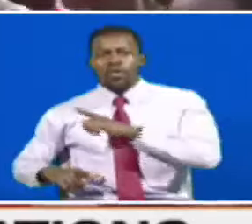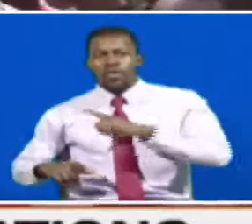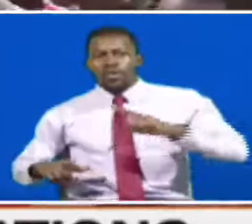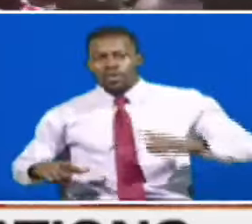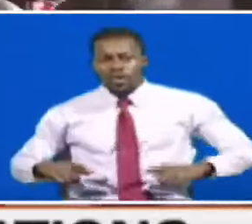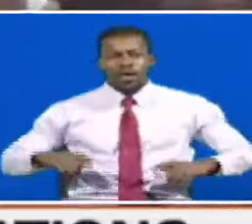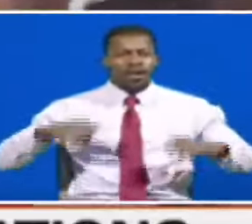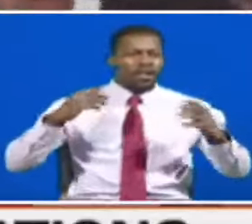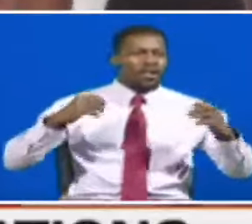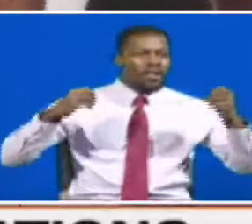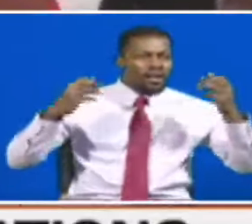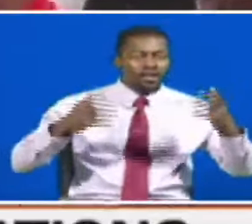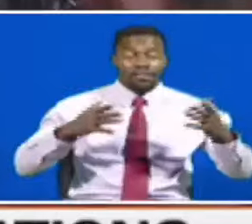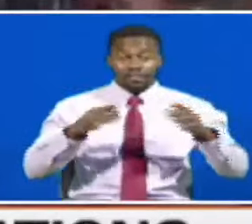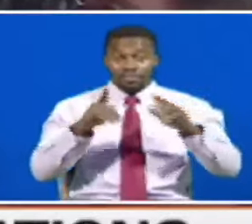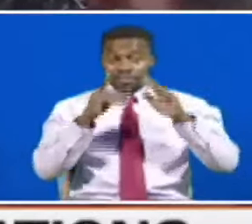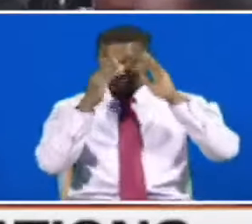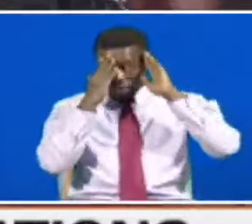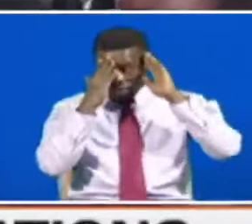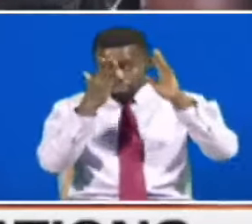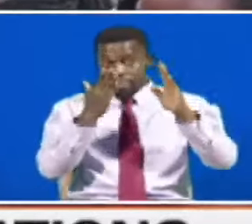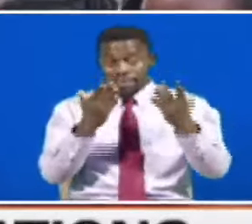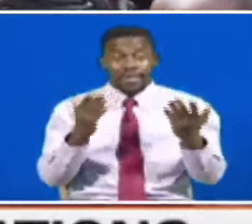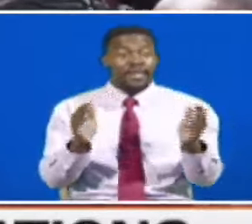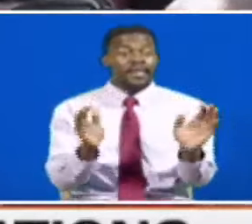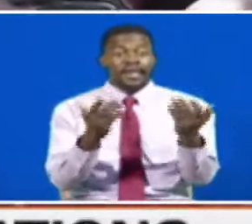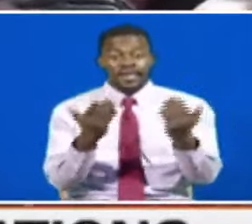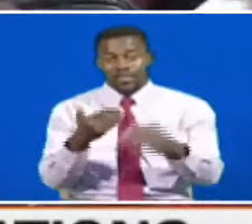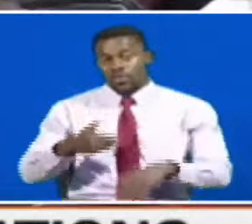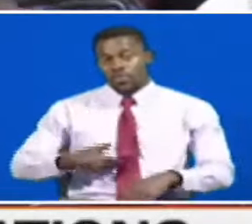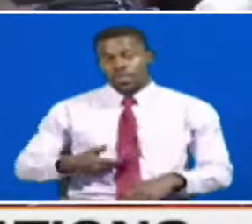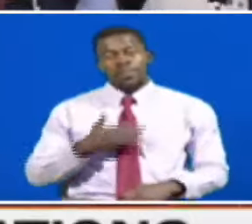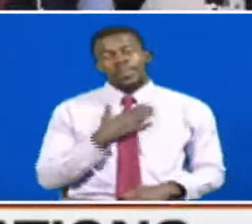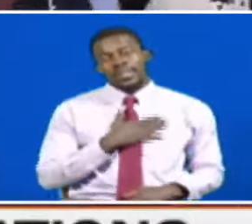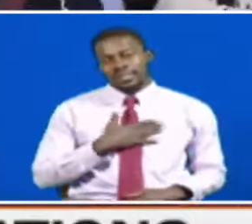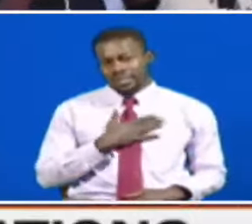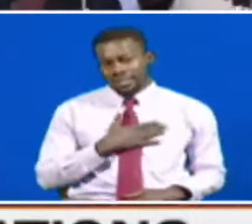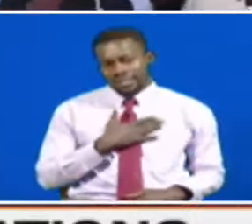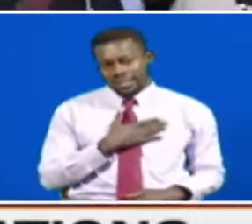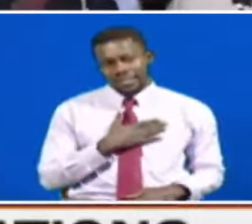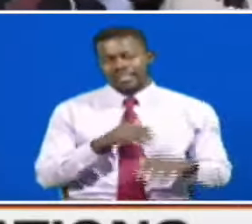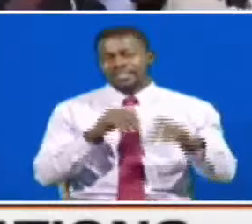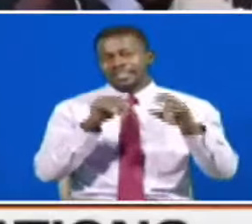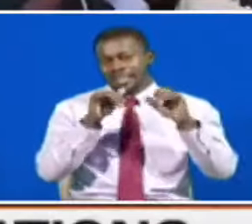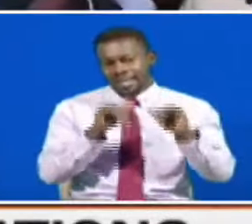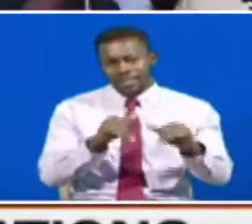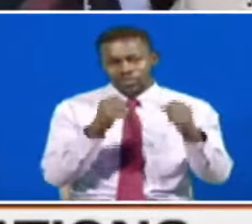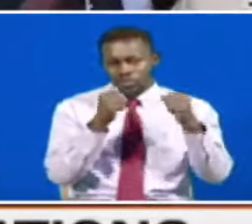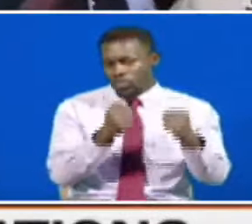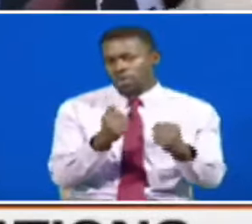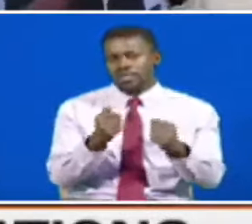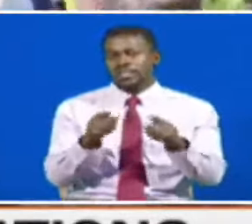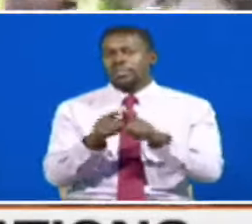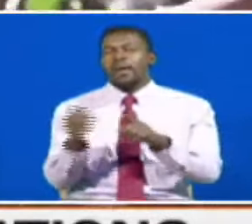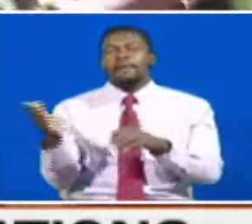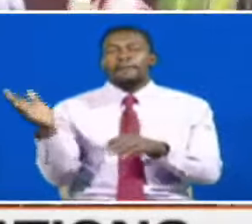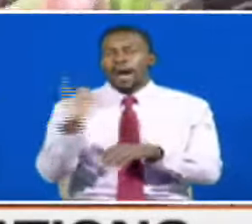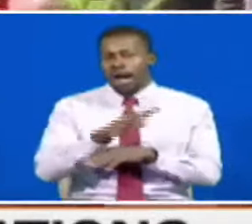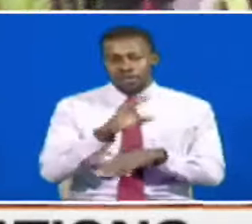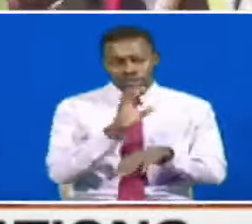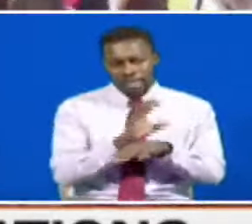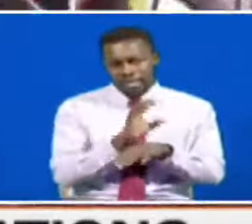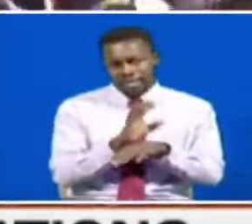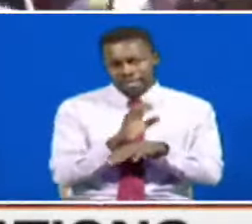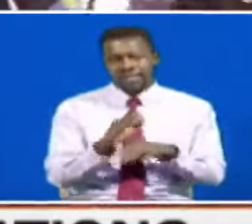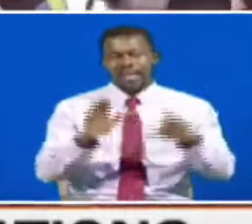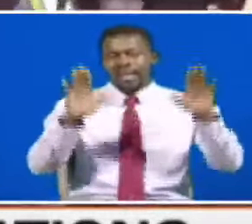Hosanna. Bishop Muheria urged the youth to embrace their Christian faith wholeheartedly, to be proud of their beliefs and surrender control of their lives to